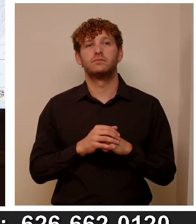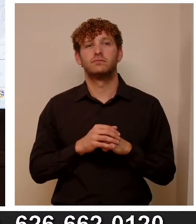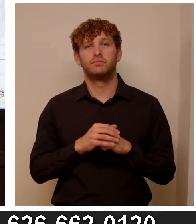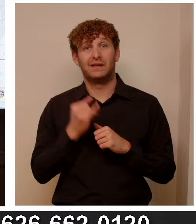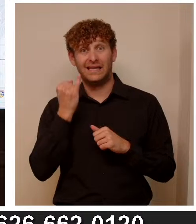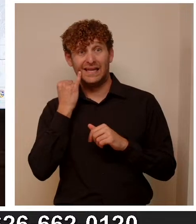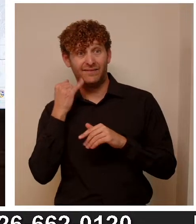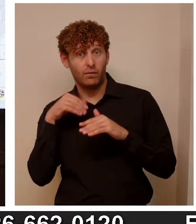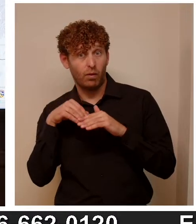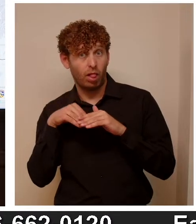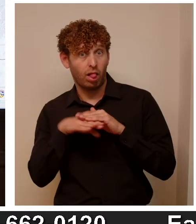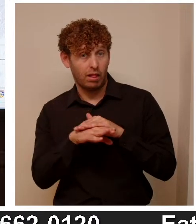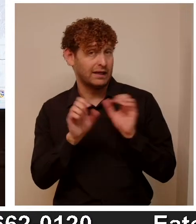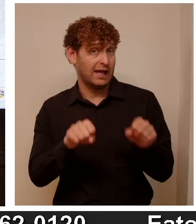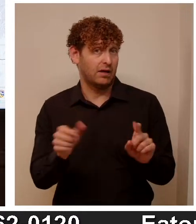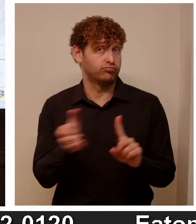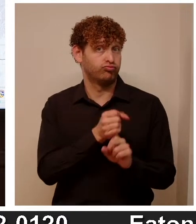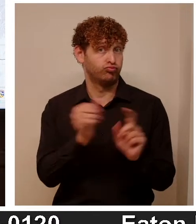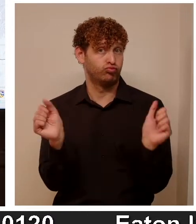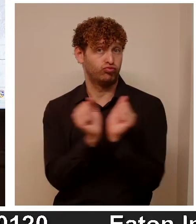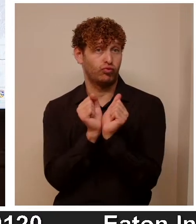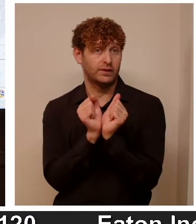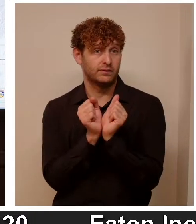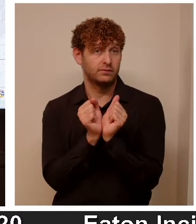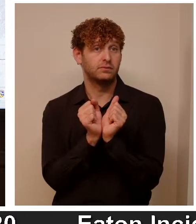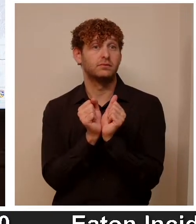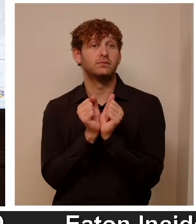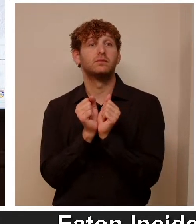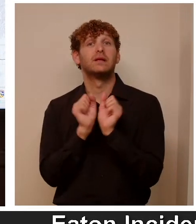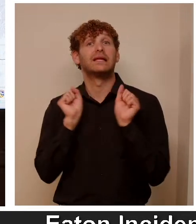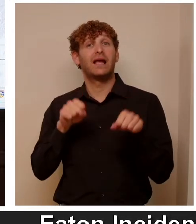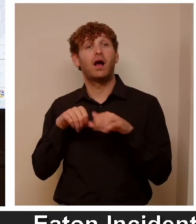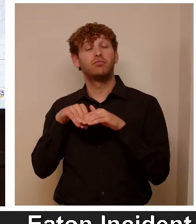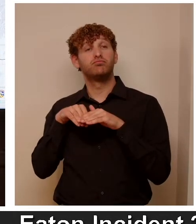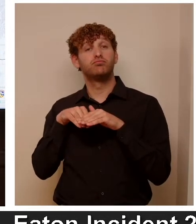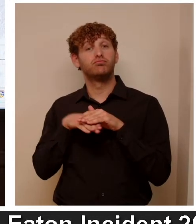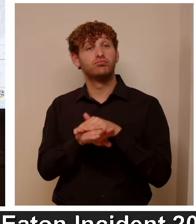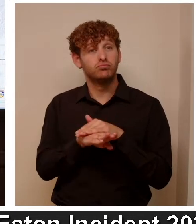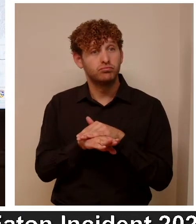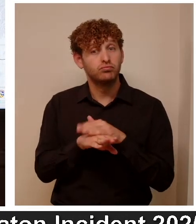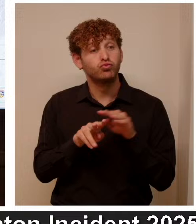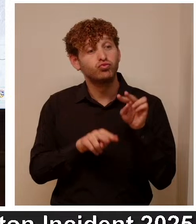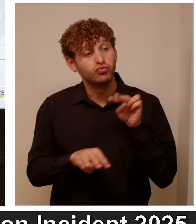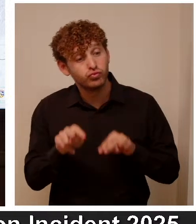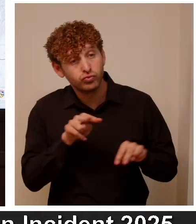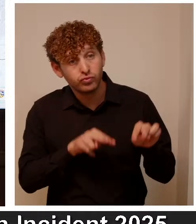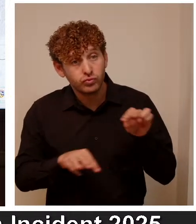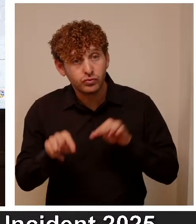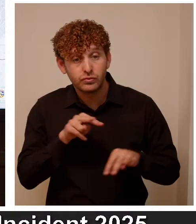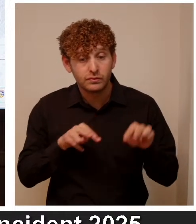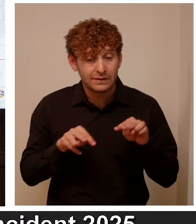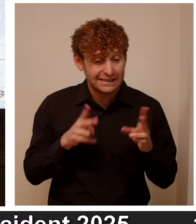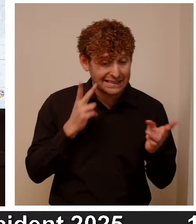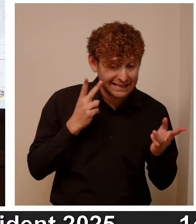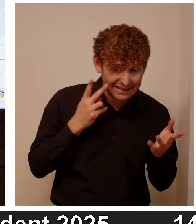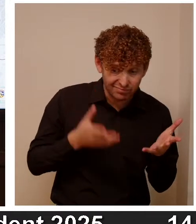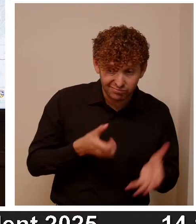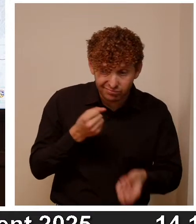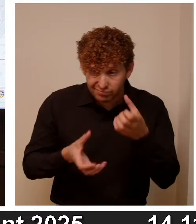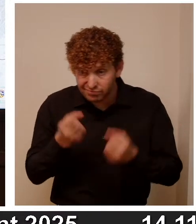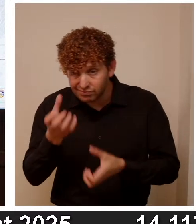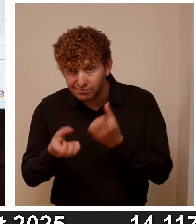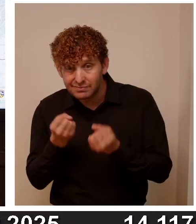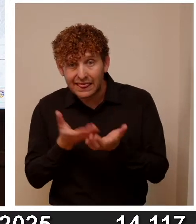of the curfew. The goal is to get in that area, assess, grab some essentials that you need, and